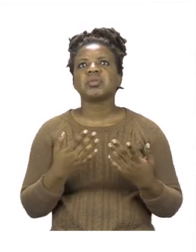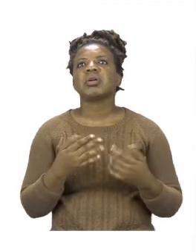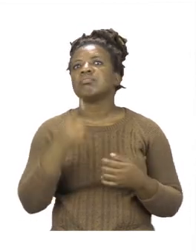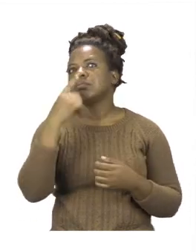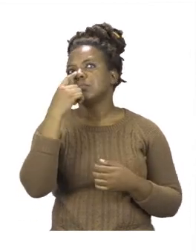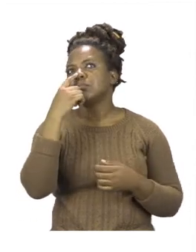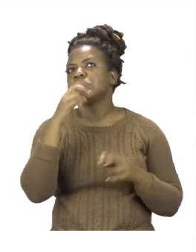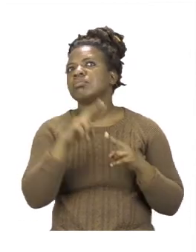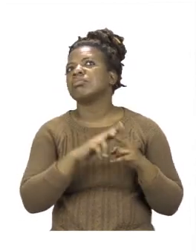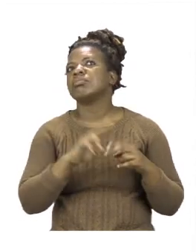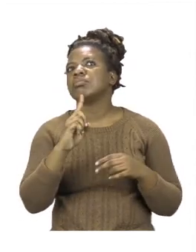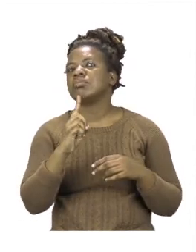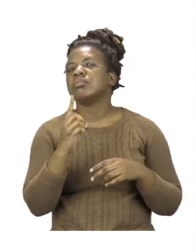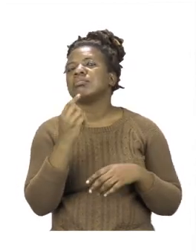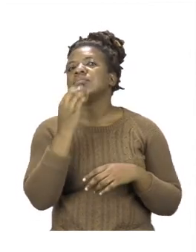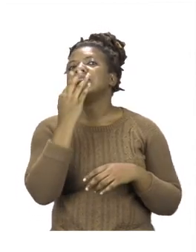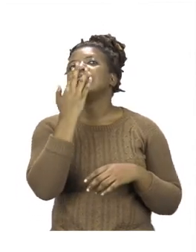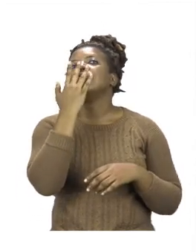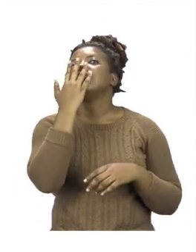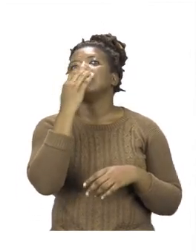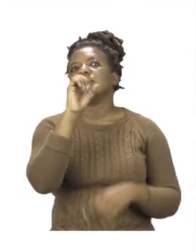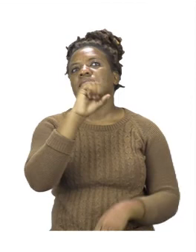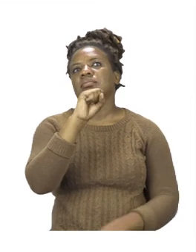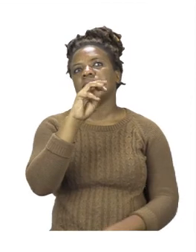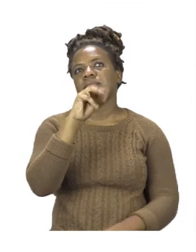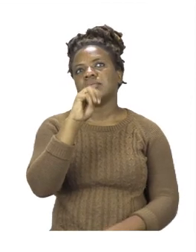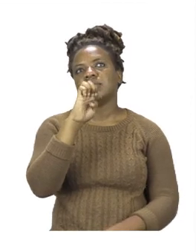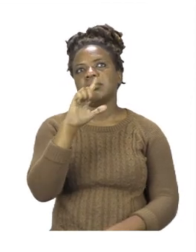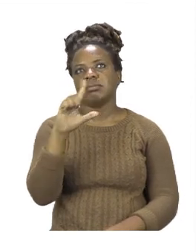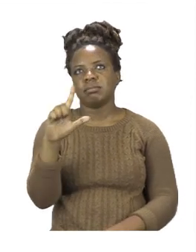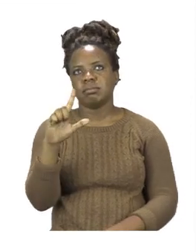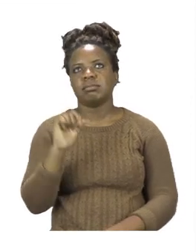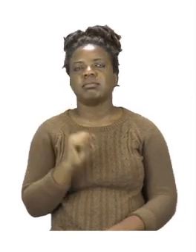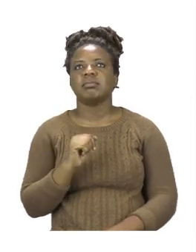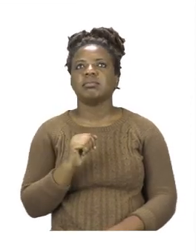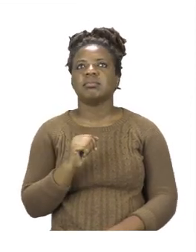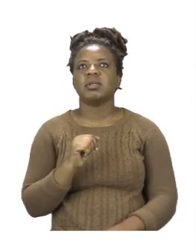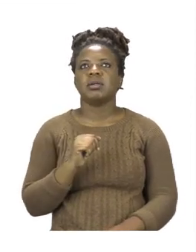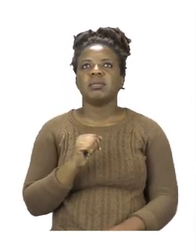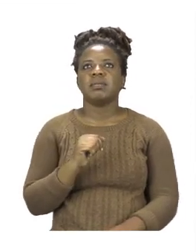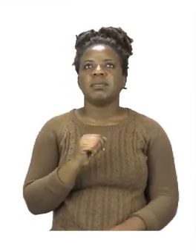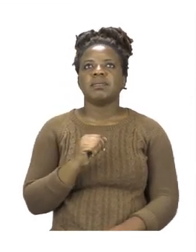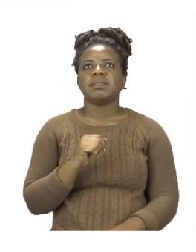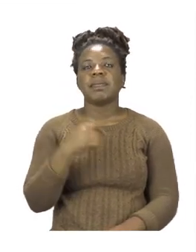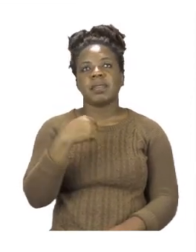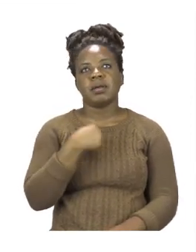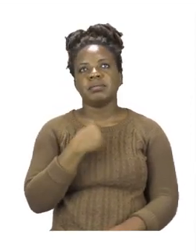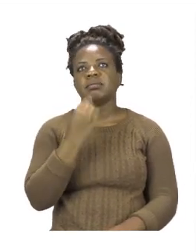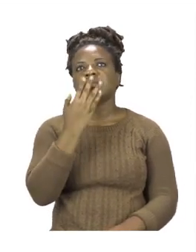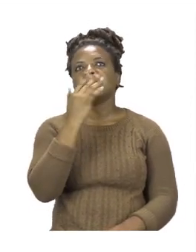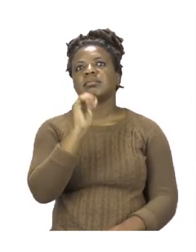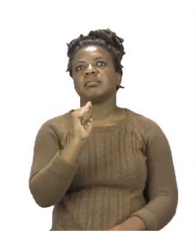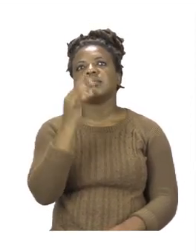the word rose. So, the sentence they have made is, I